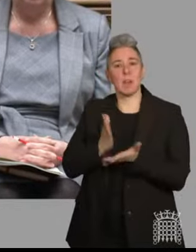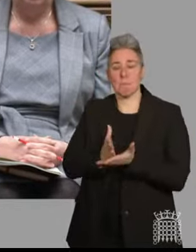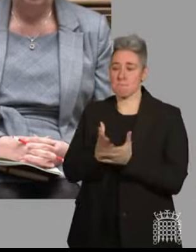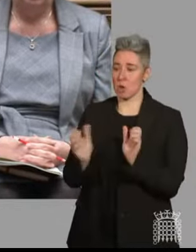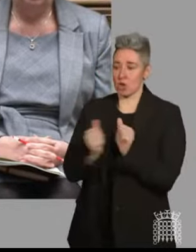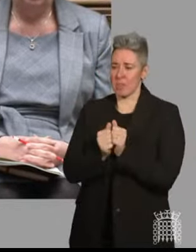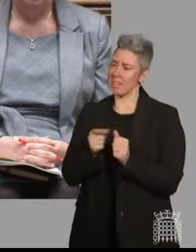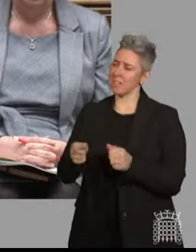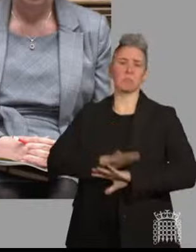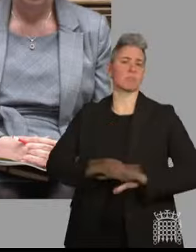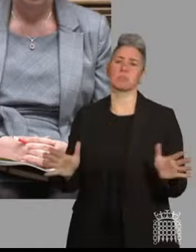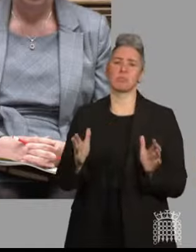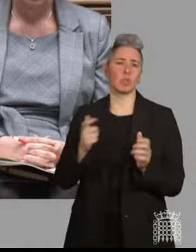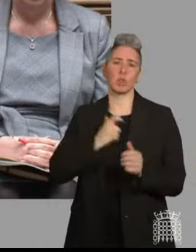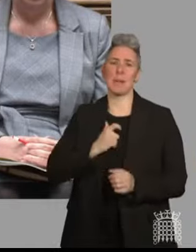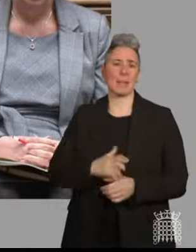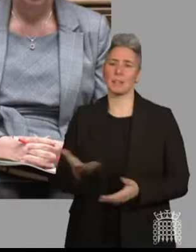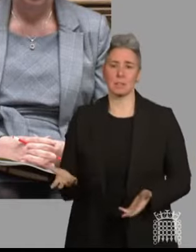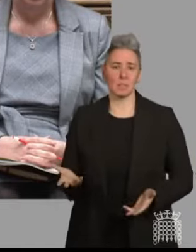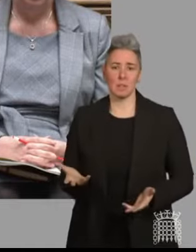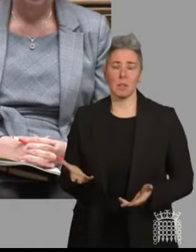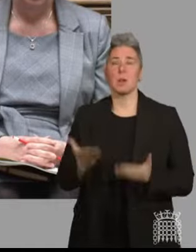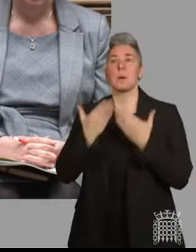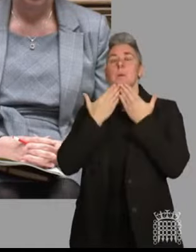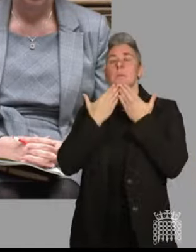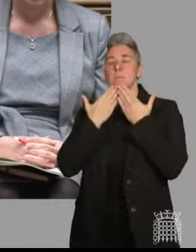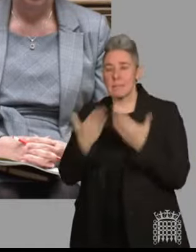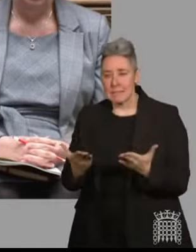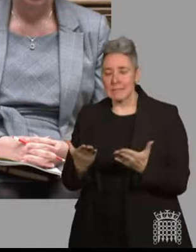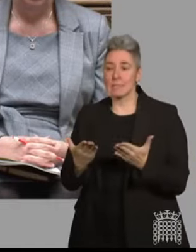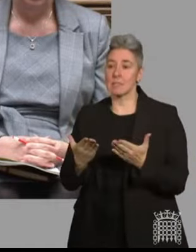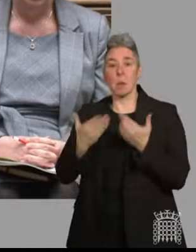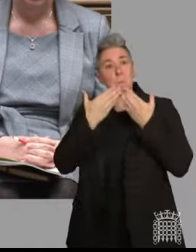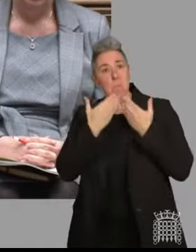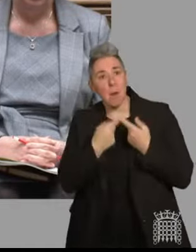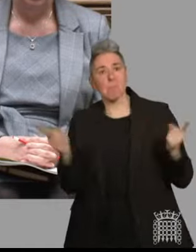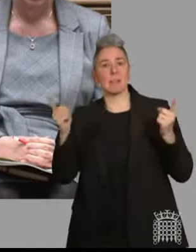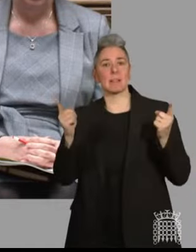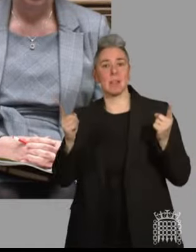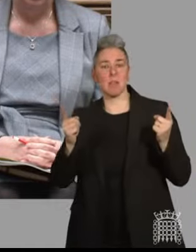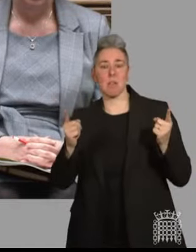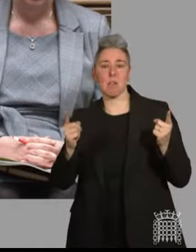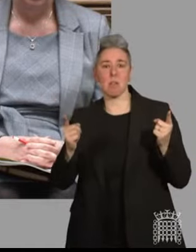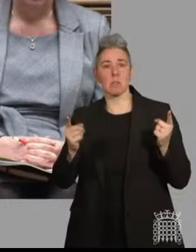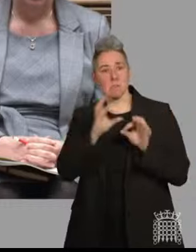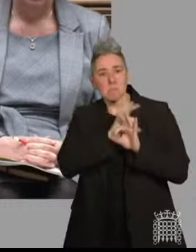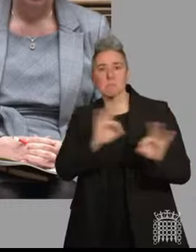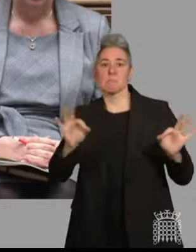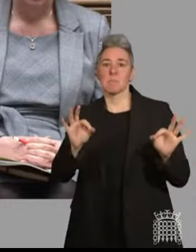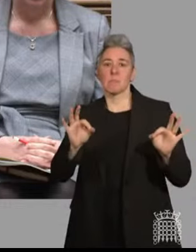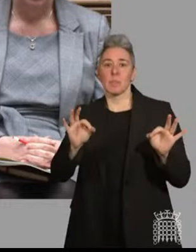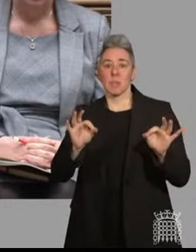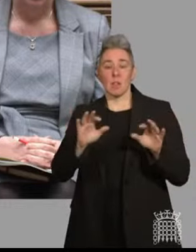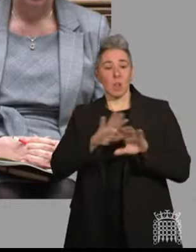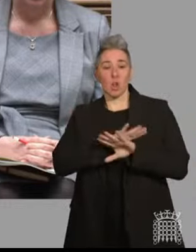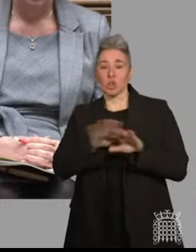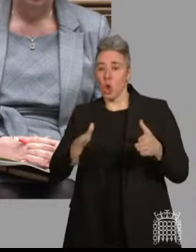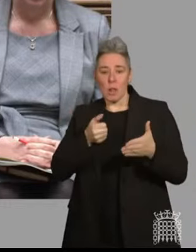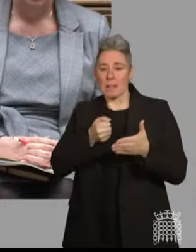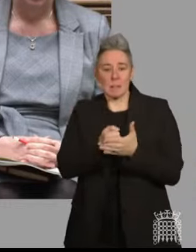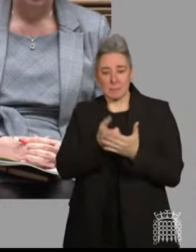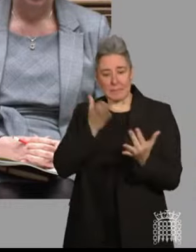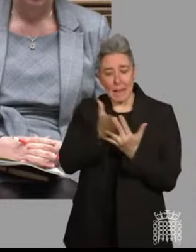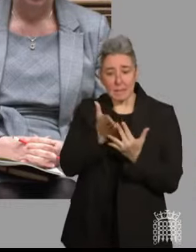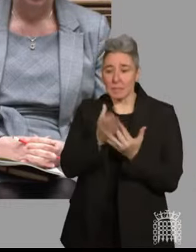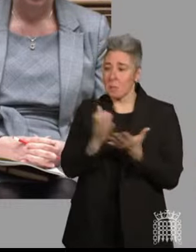please publicly call for unhindered access of food and medicine to reach Gaza, and tell Israel